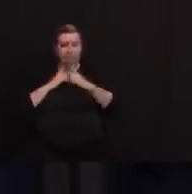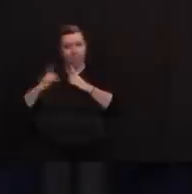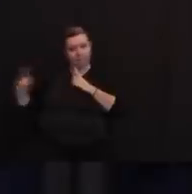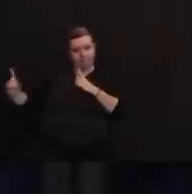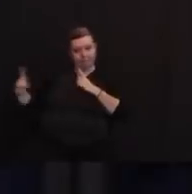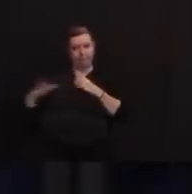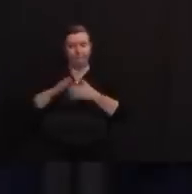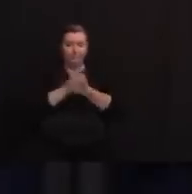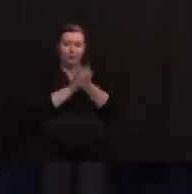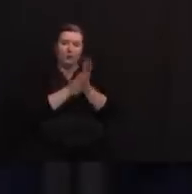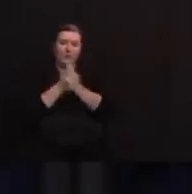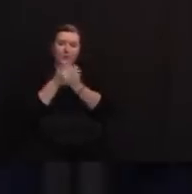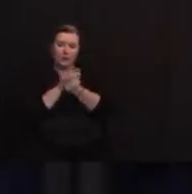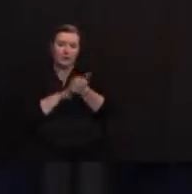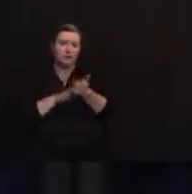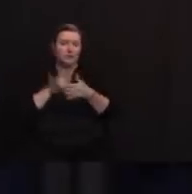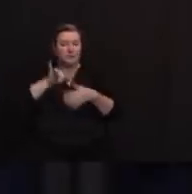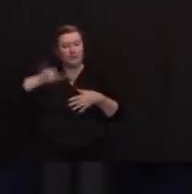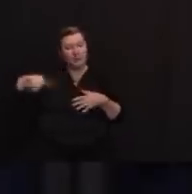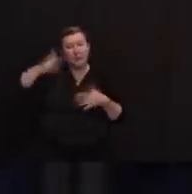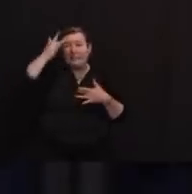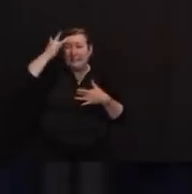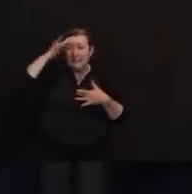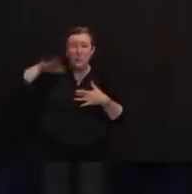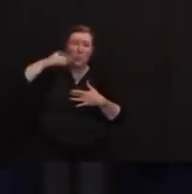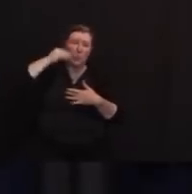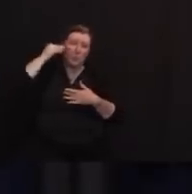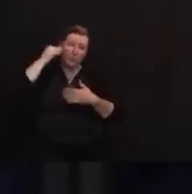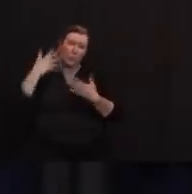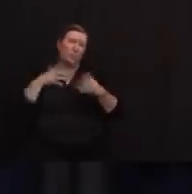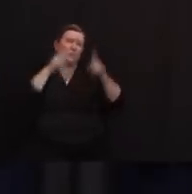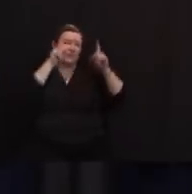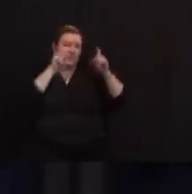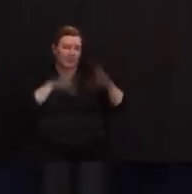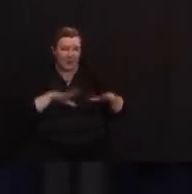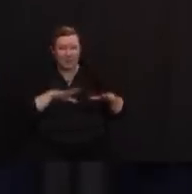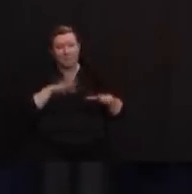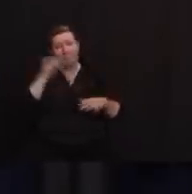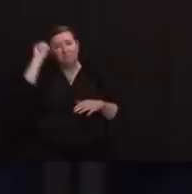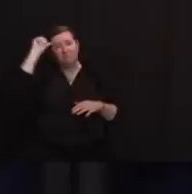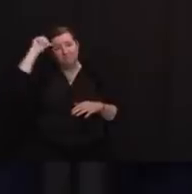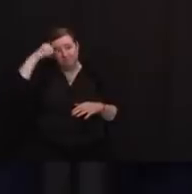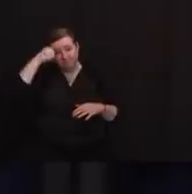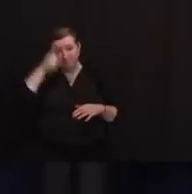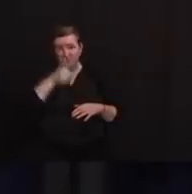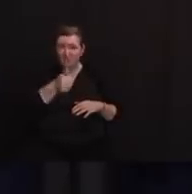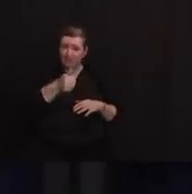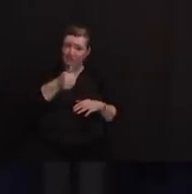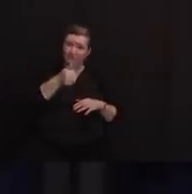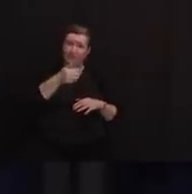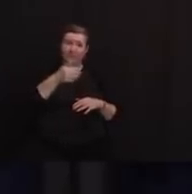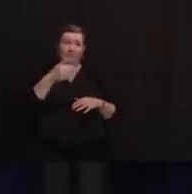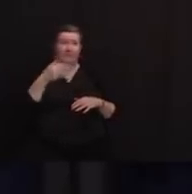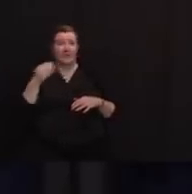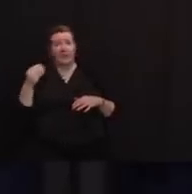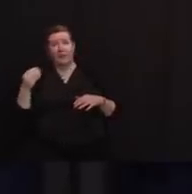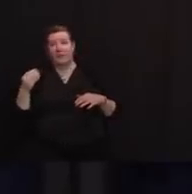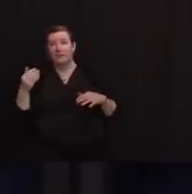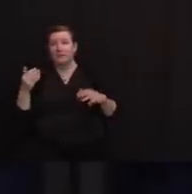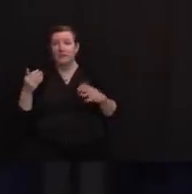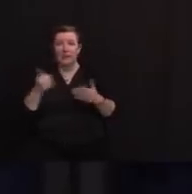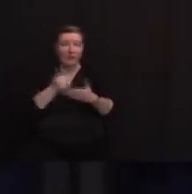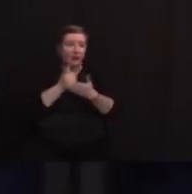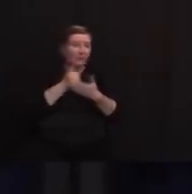sick, get tested, stay safe, and remember, for each other and for us all, please take the call and download the COVID